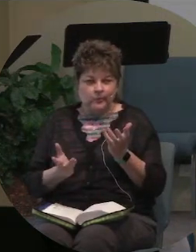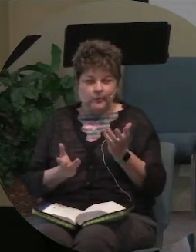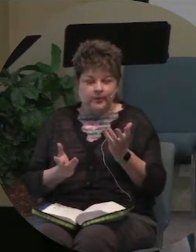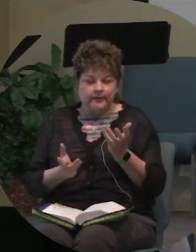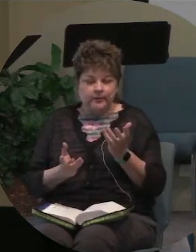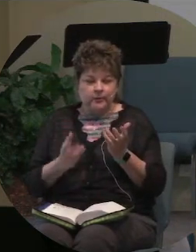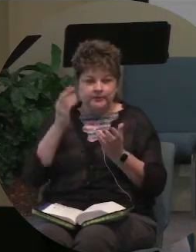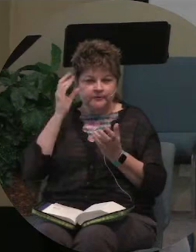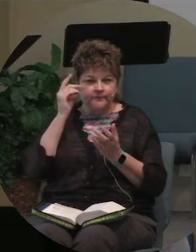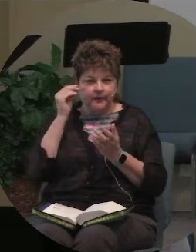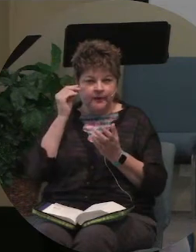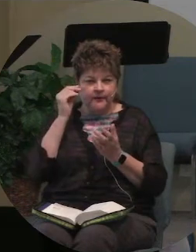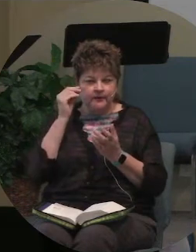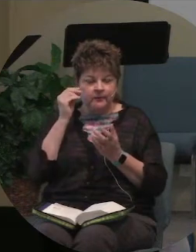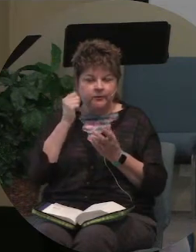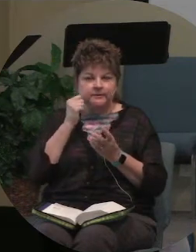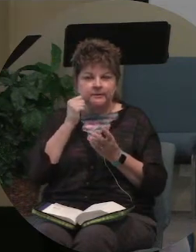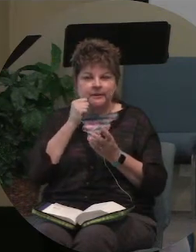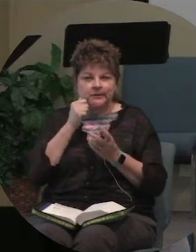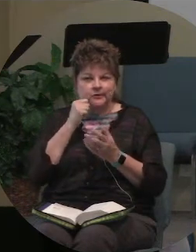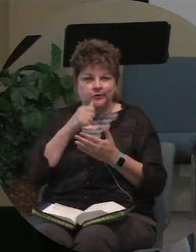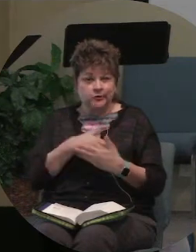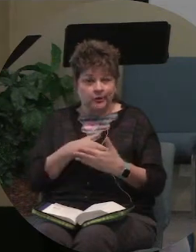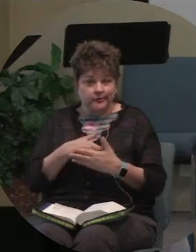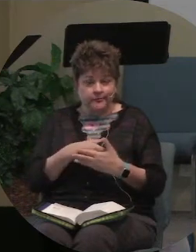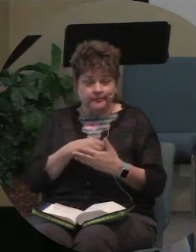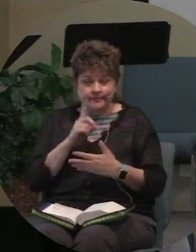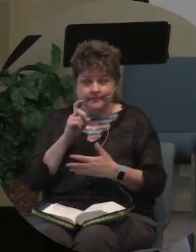have thought it was daughter?